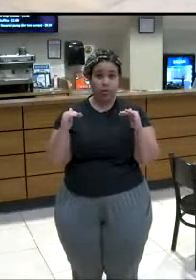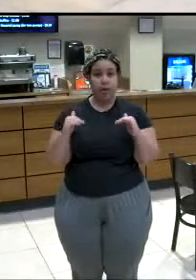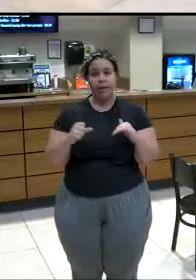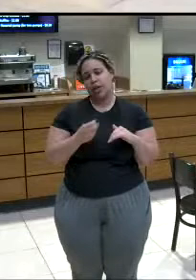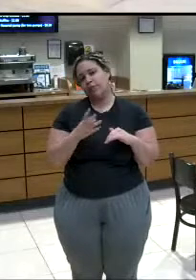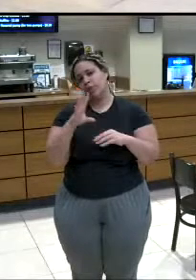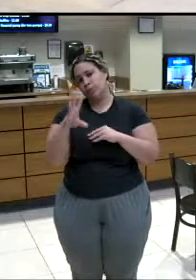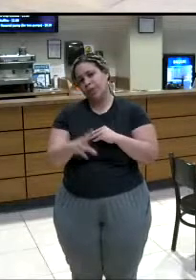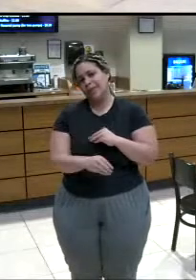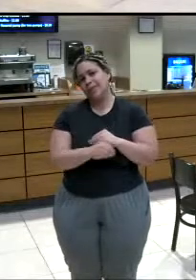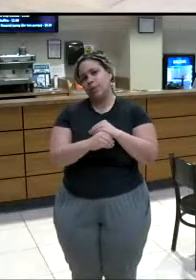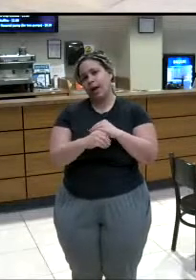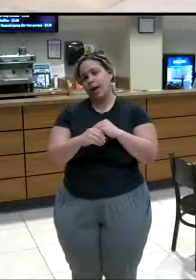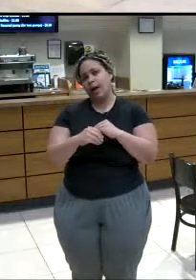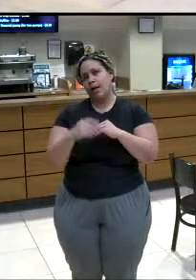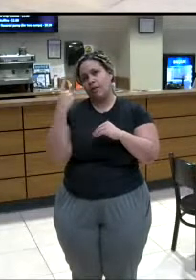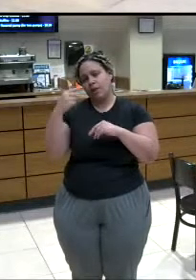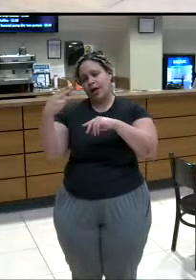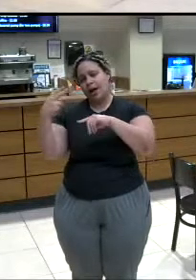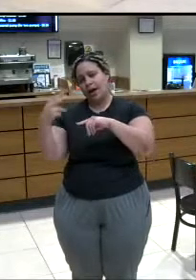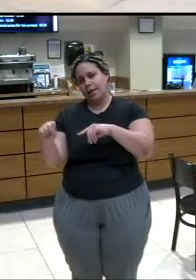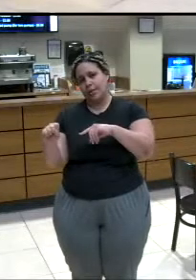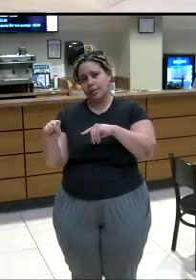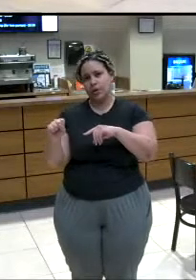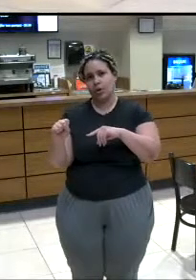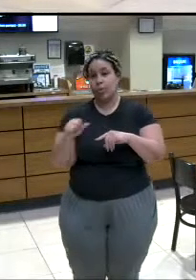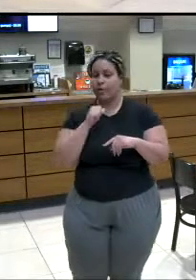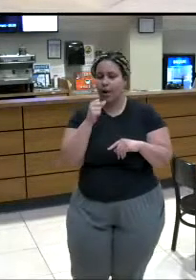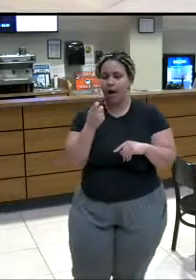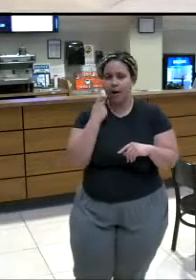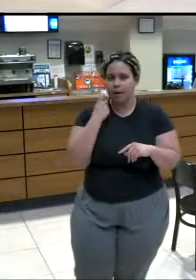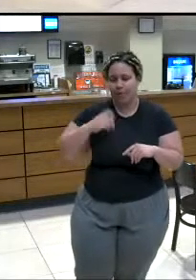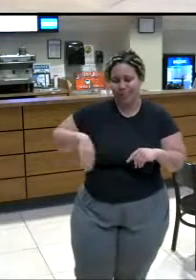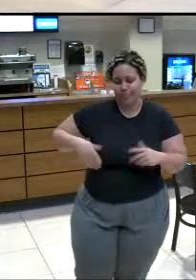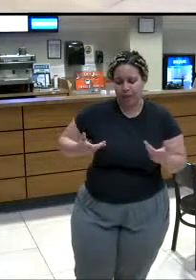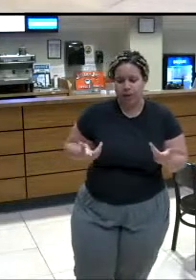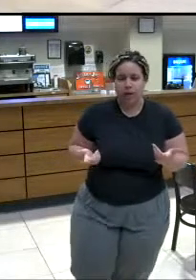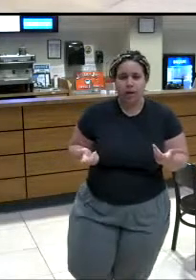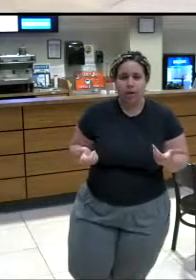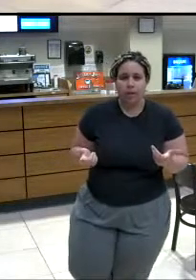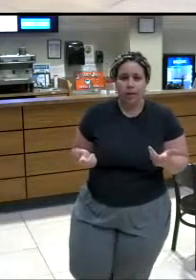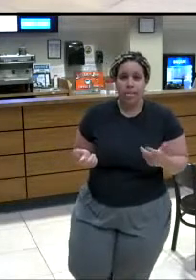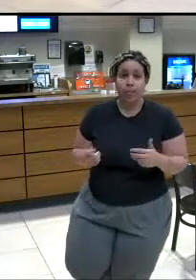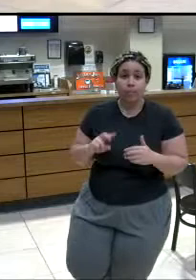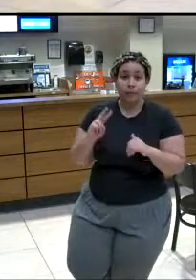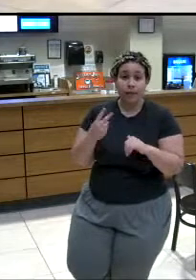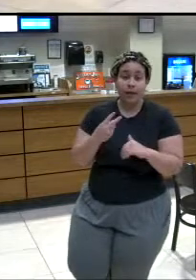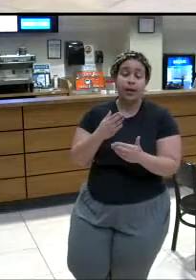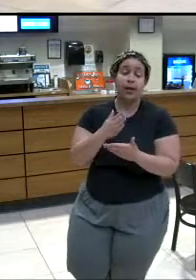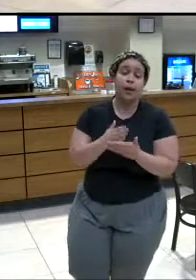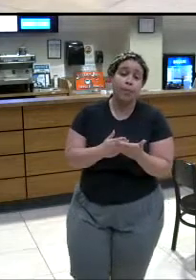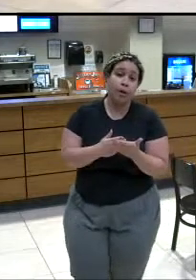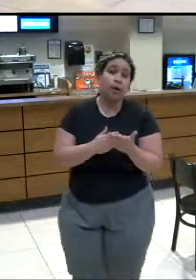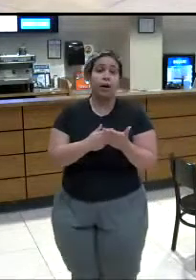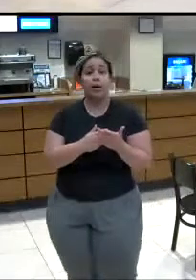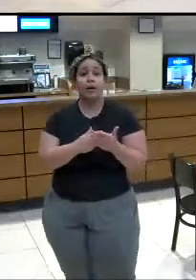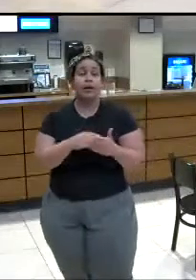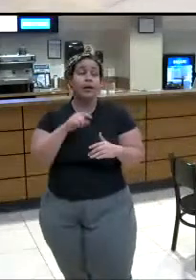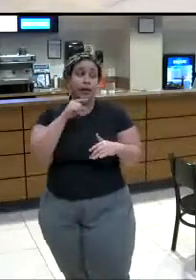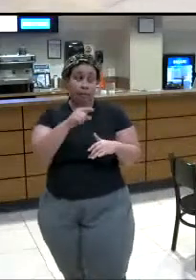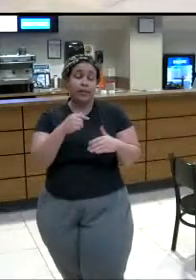we have not adopted in recent time. And then the second part of this initiative is to